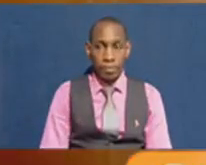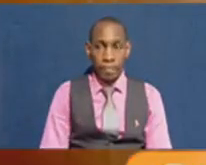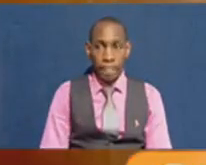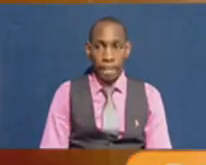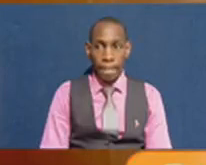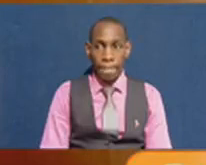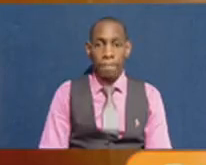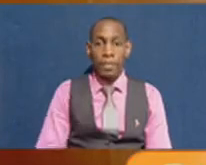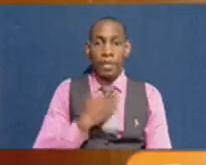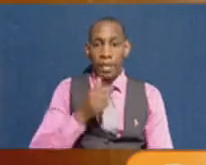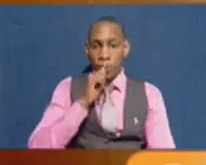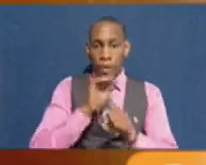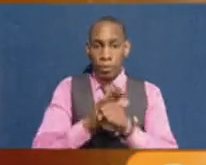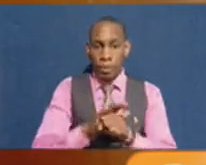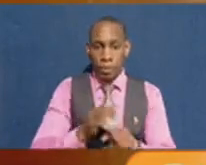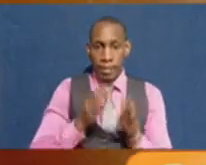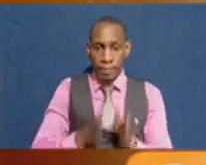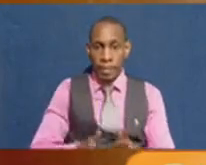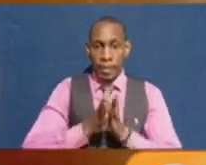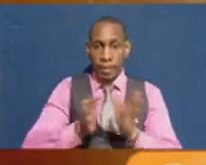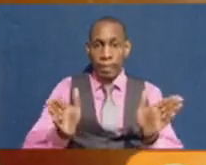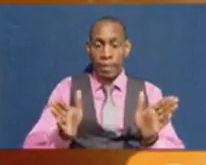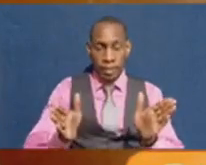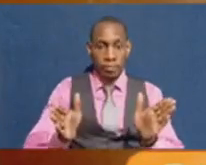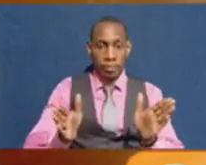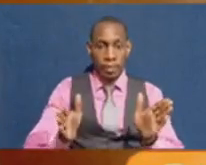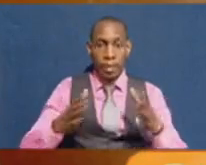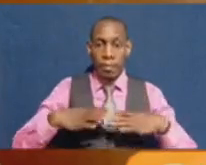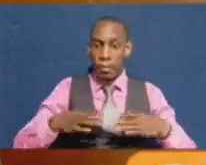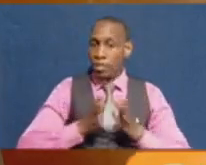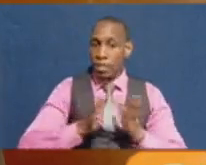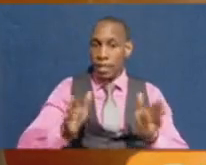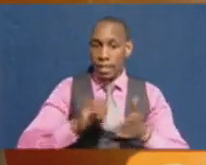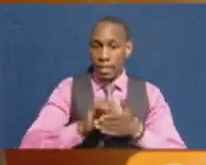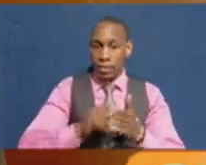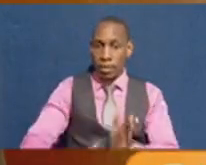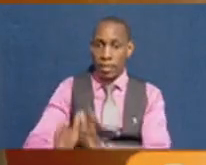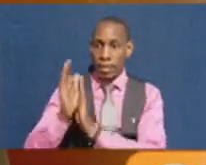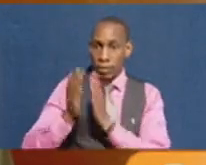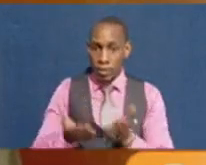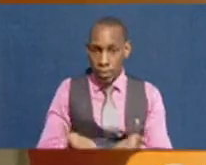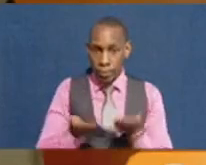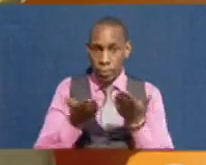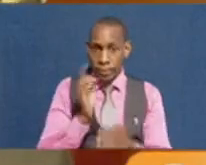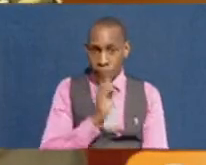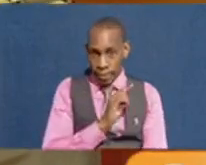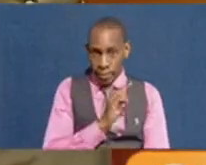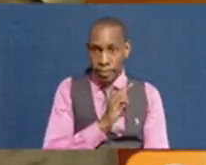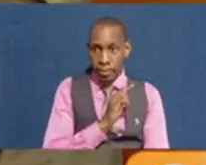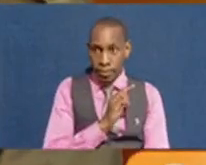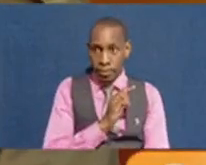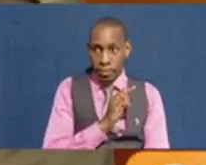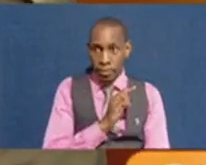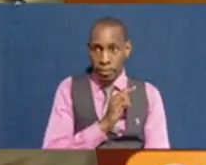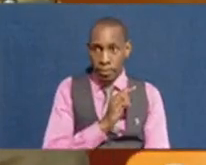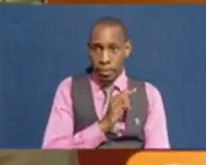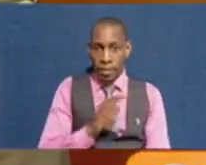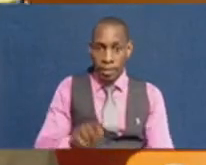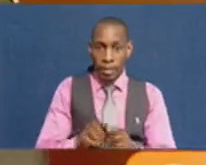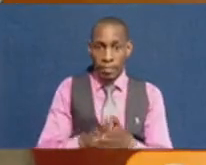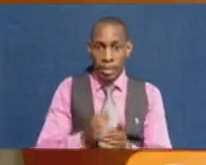I wish to assure our guests and the public in general that security has been beefed up. Our personnel have been deployed